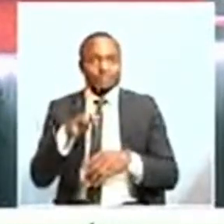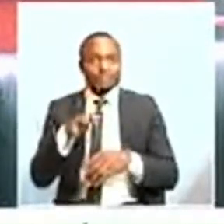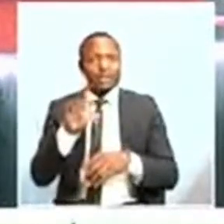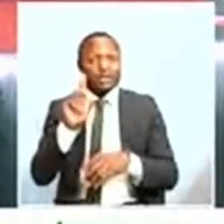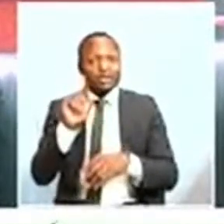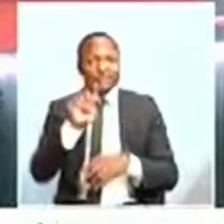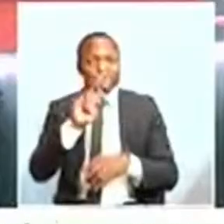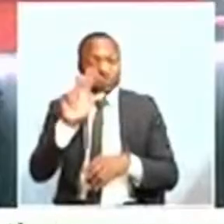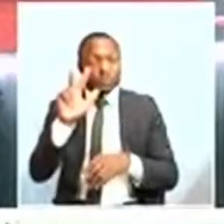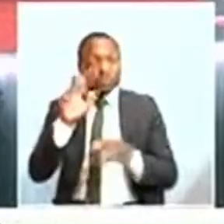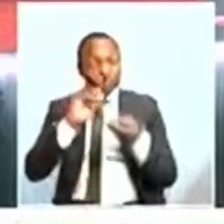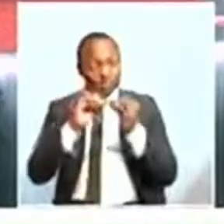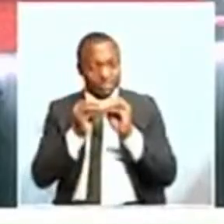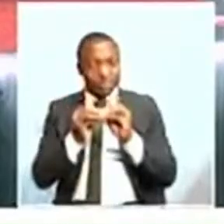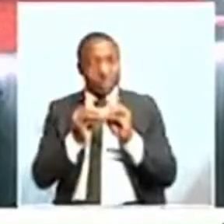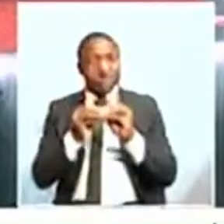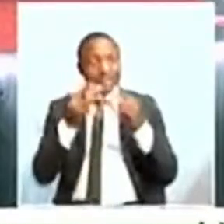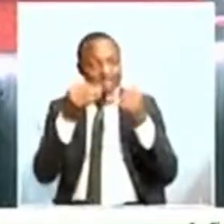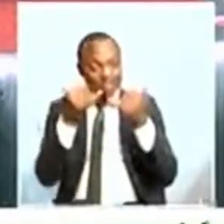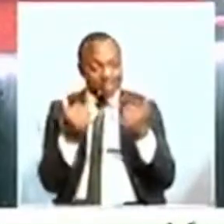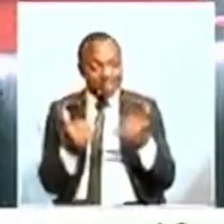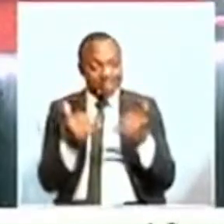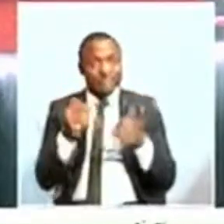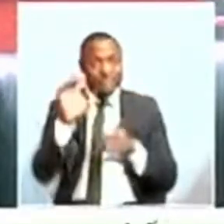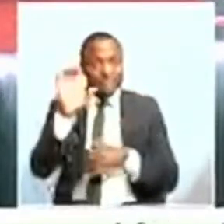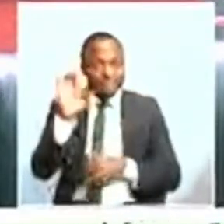figures, we are at now